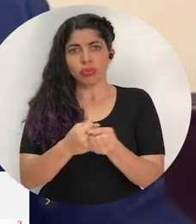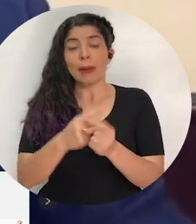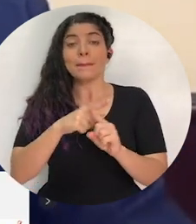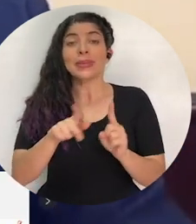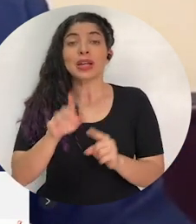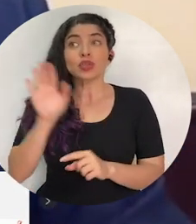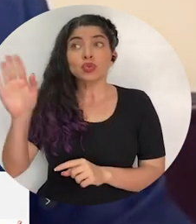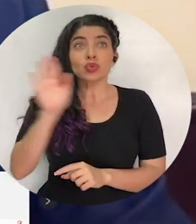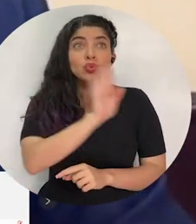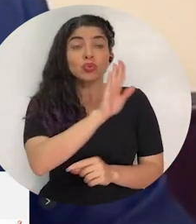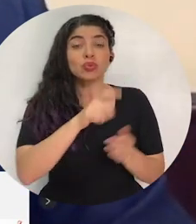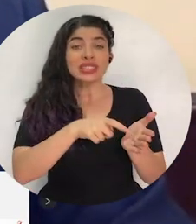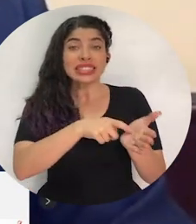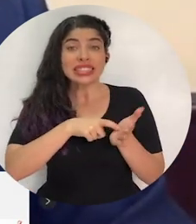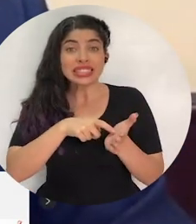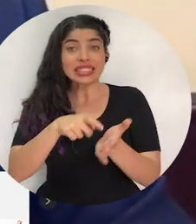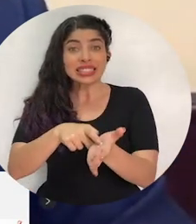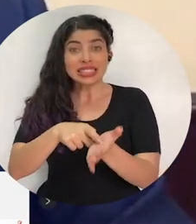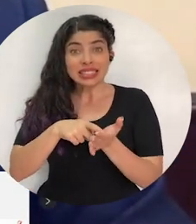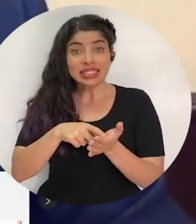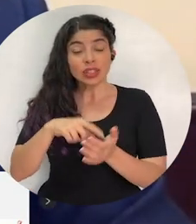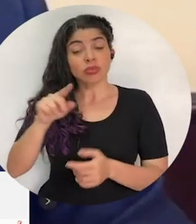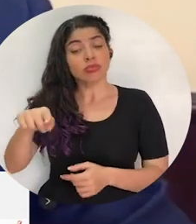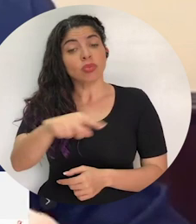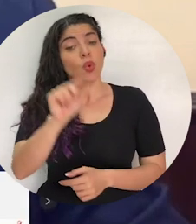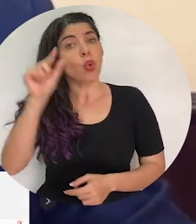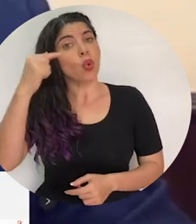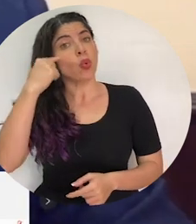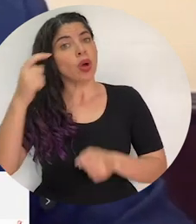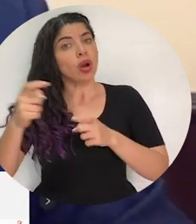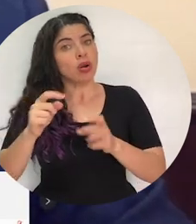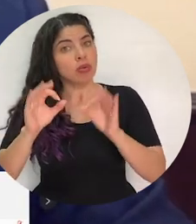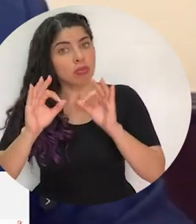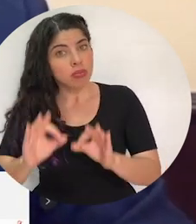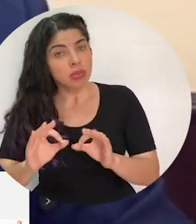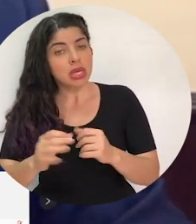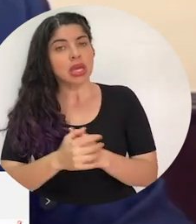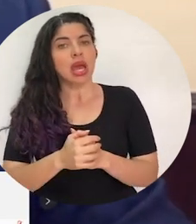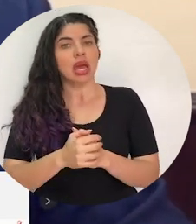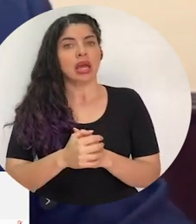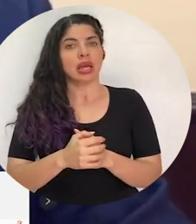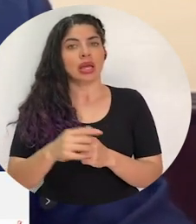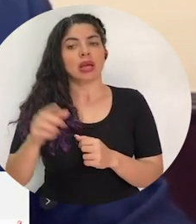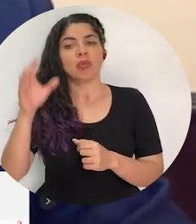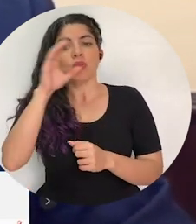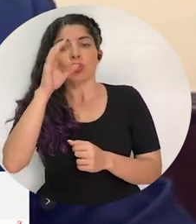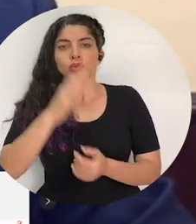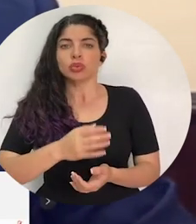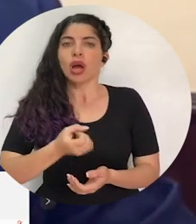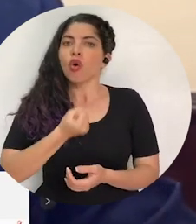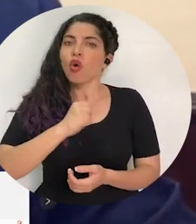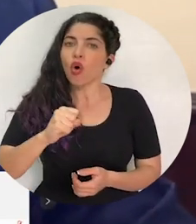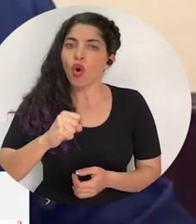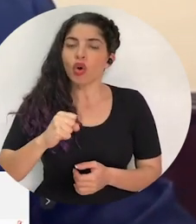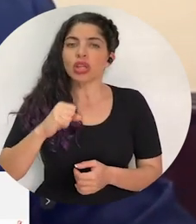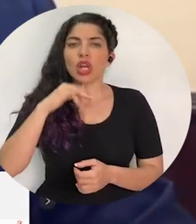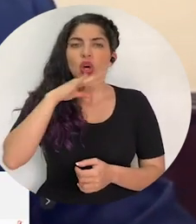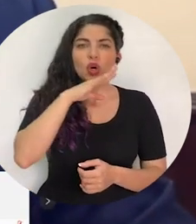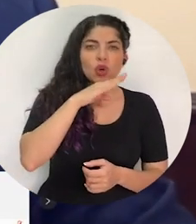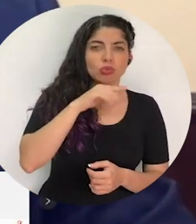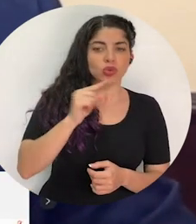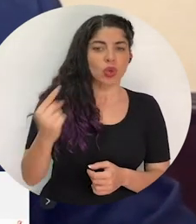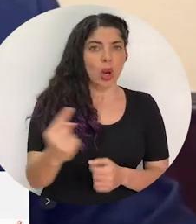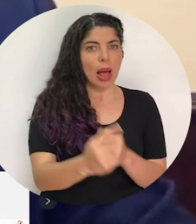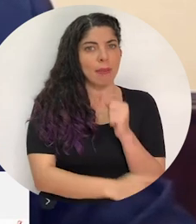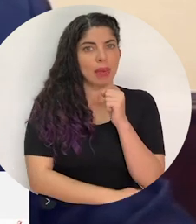but with requirements of good governments and steady fight against corruption